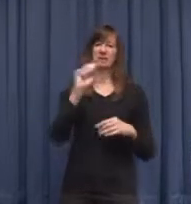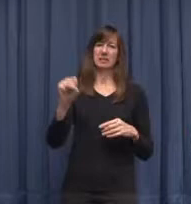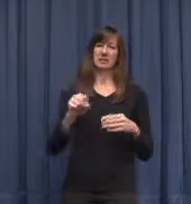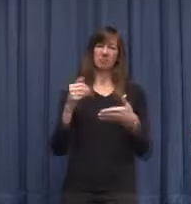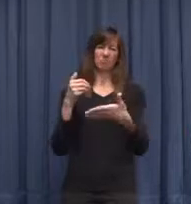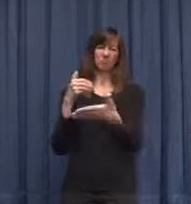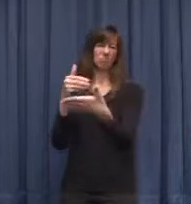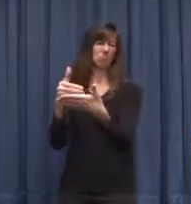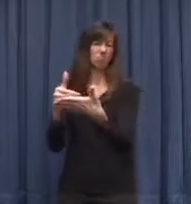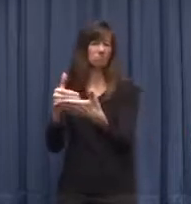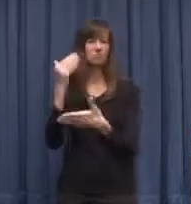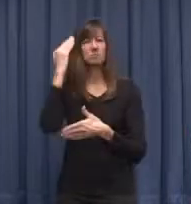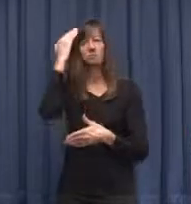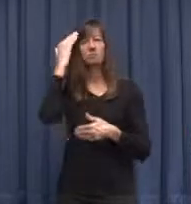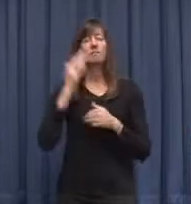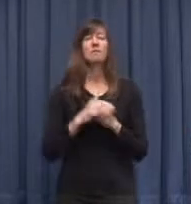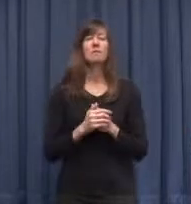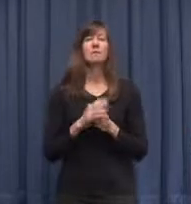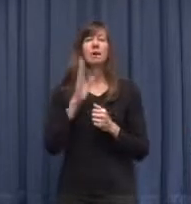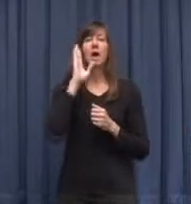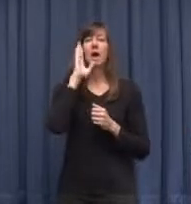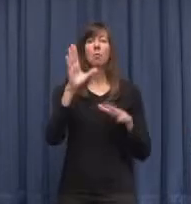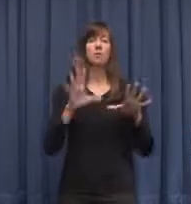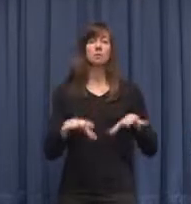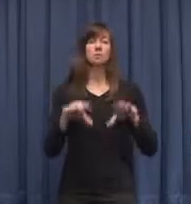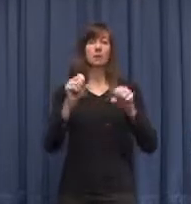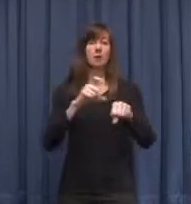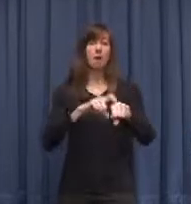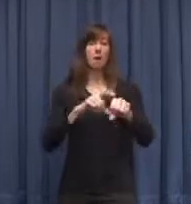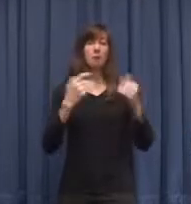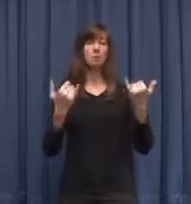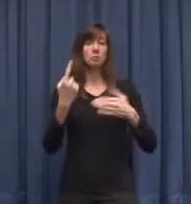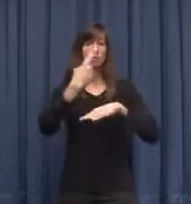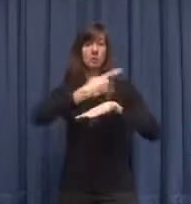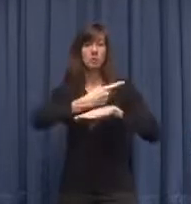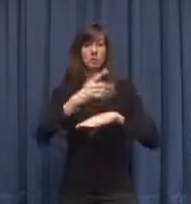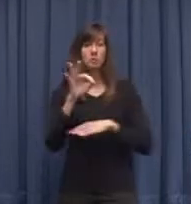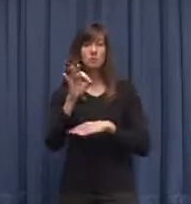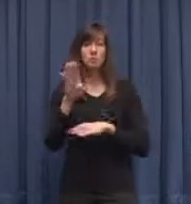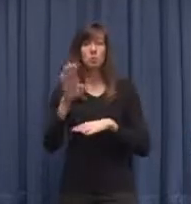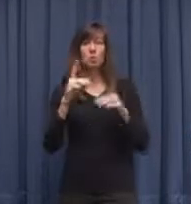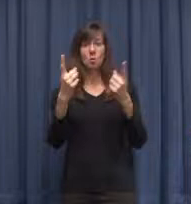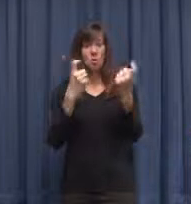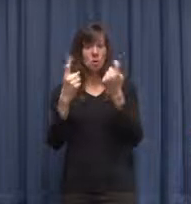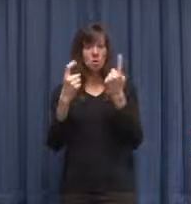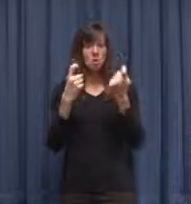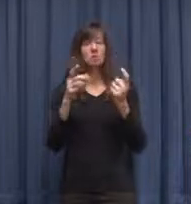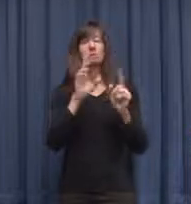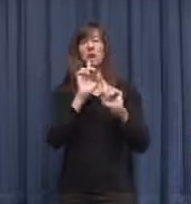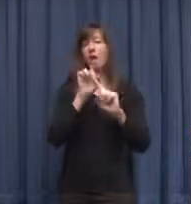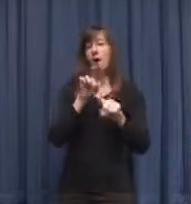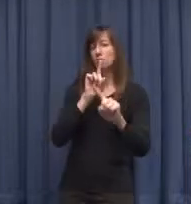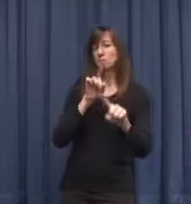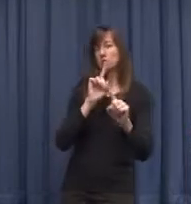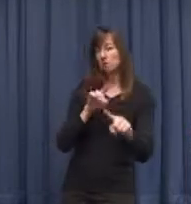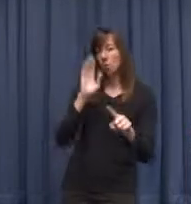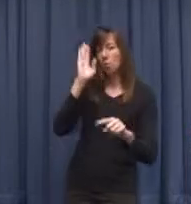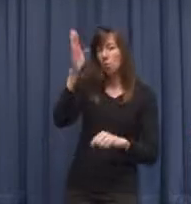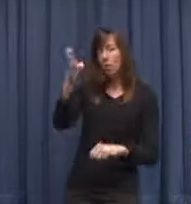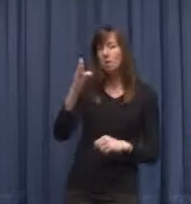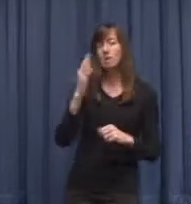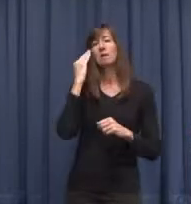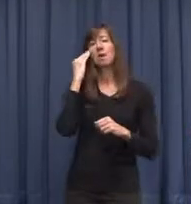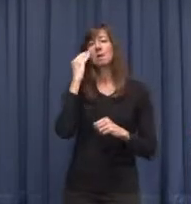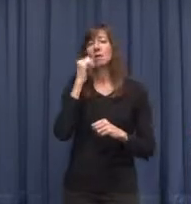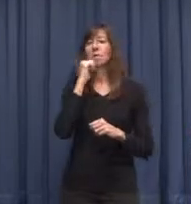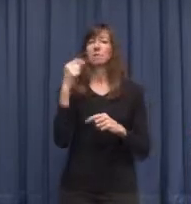going to take some time to answer questions as well. Which I know we haven't done in a little while. So if you're tuning in and you have